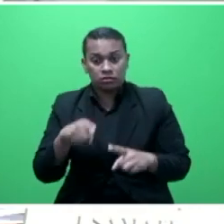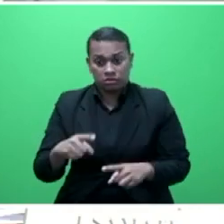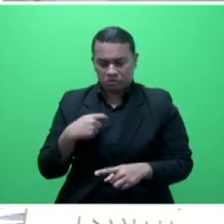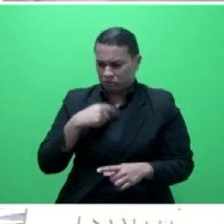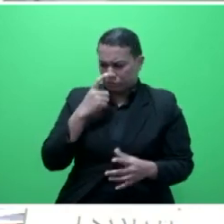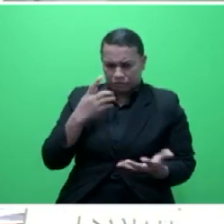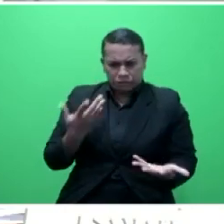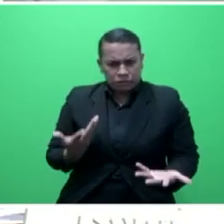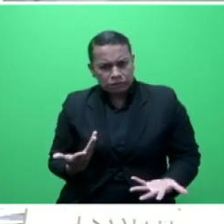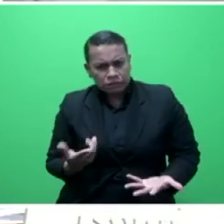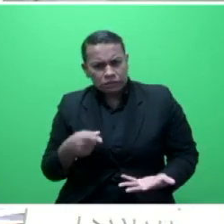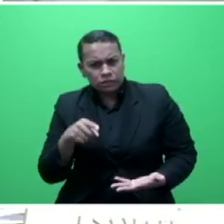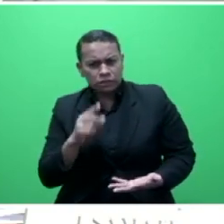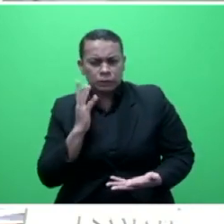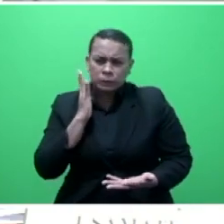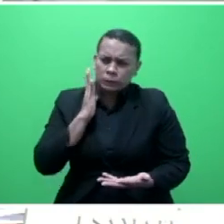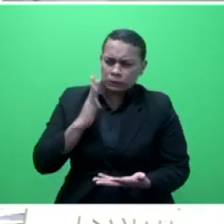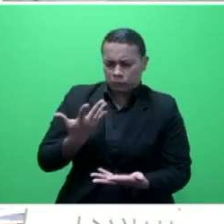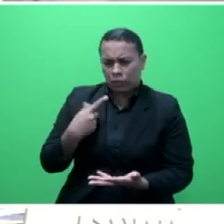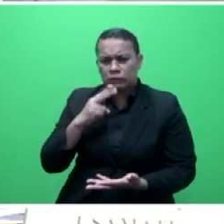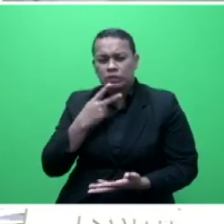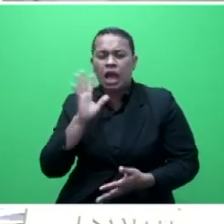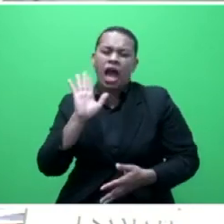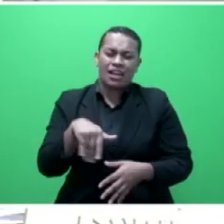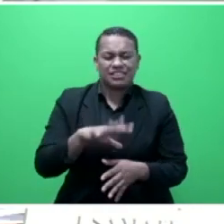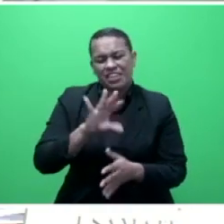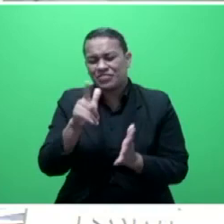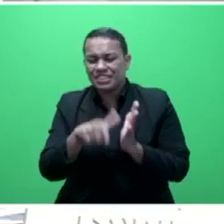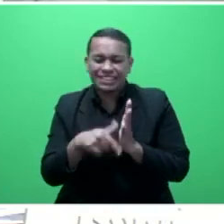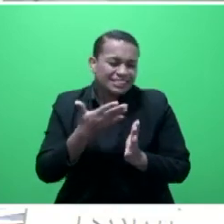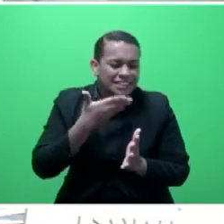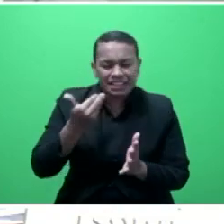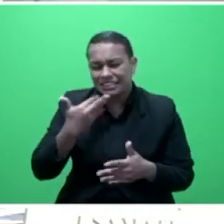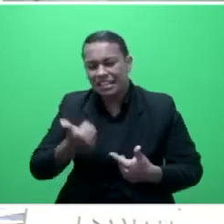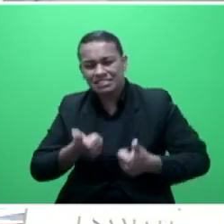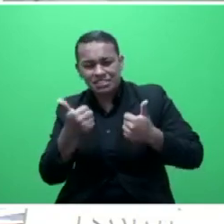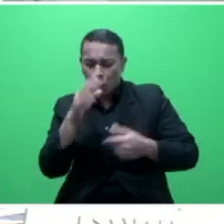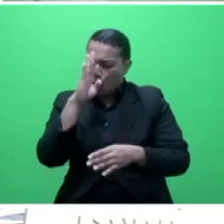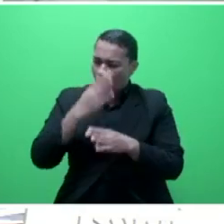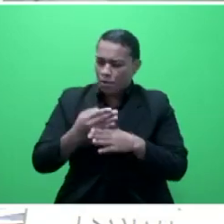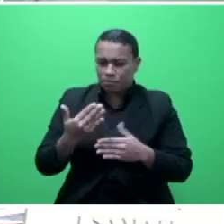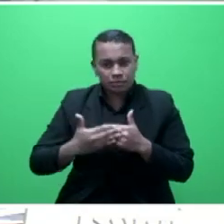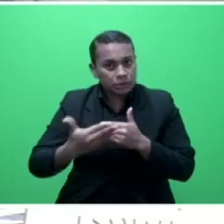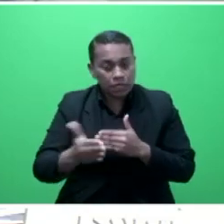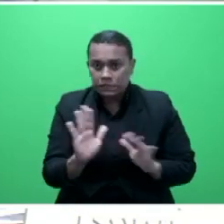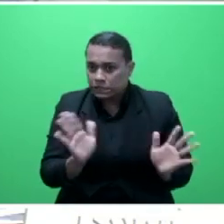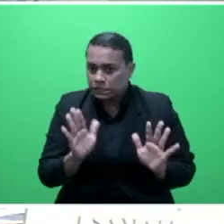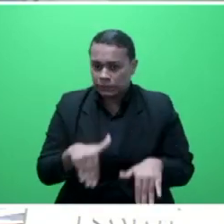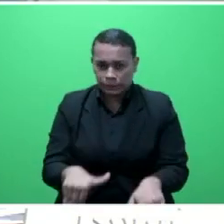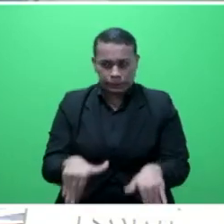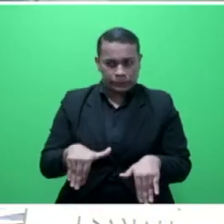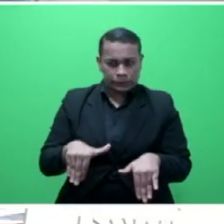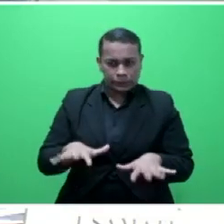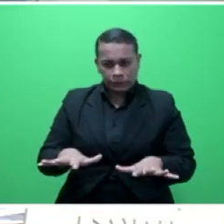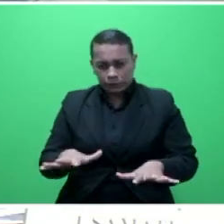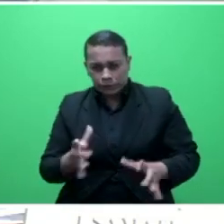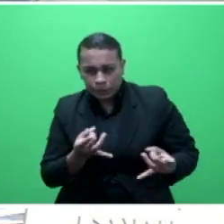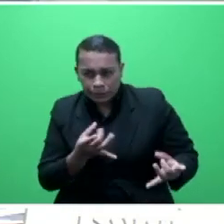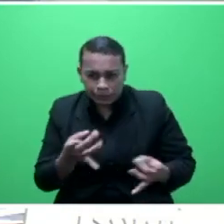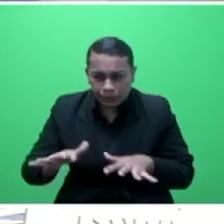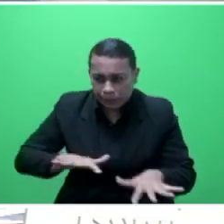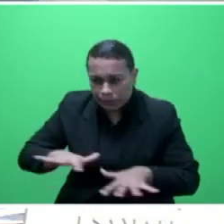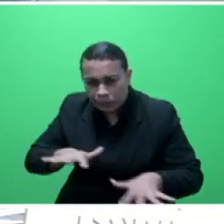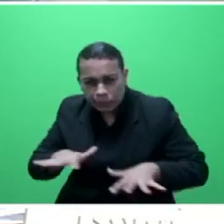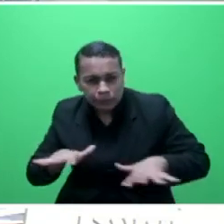false hope that we'll return to one anytime soon. To brace for the new normal, we're announcing Fiji's biggest ever